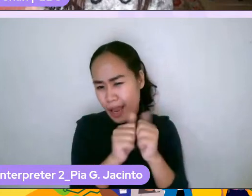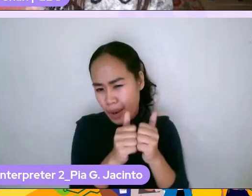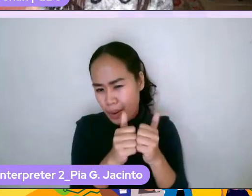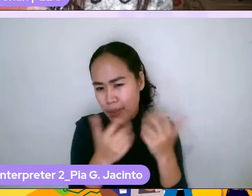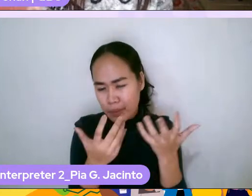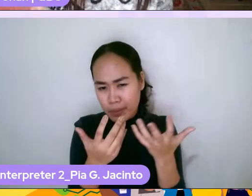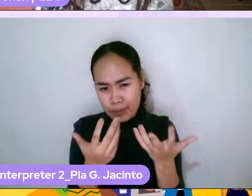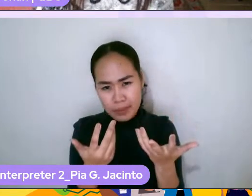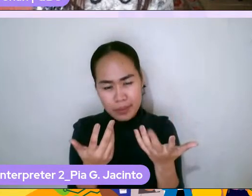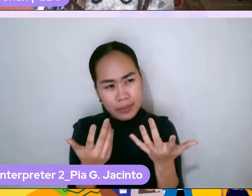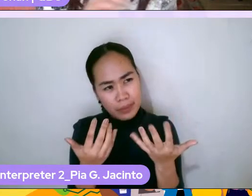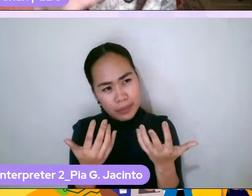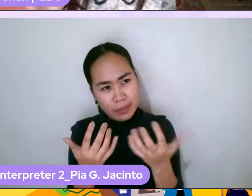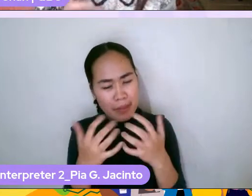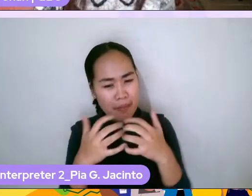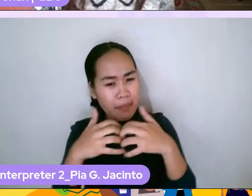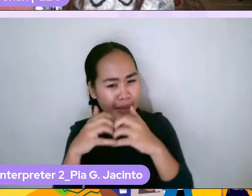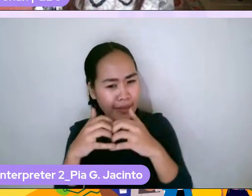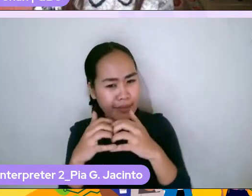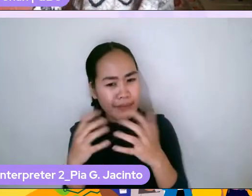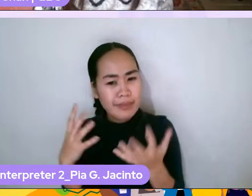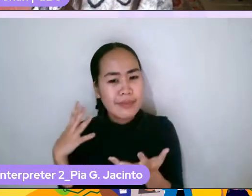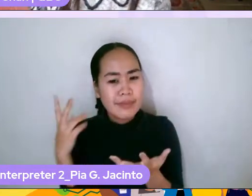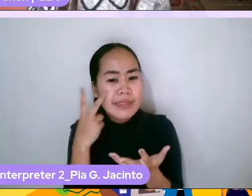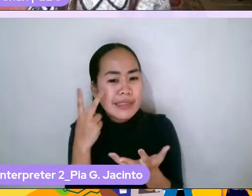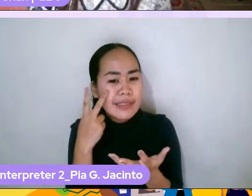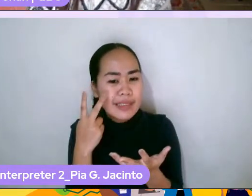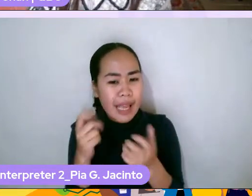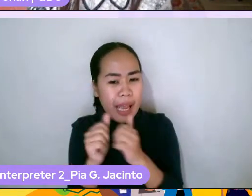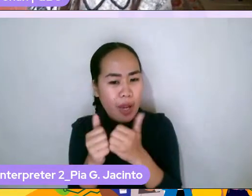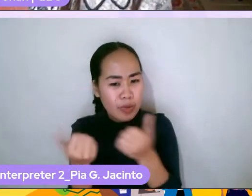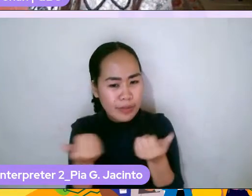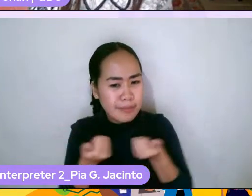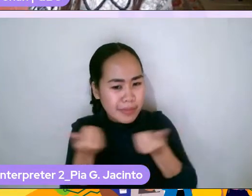try to tap into the resources that are available.